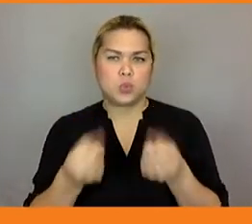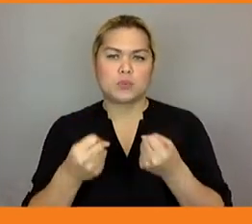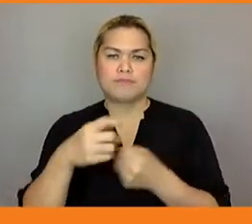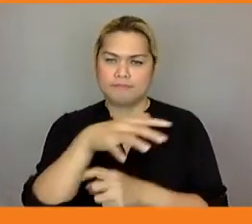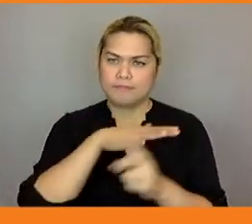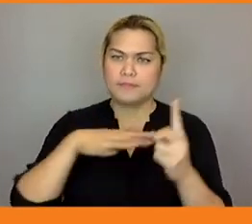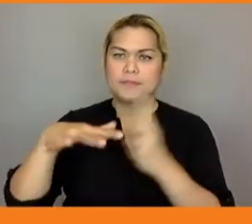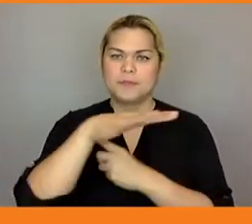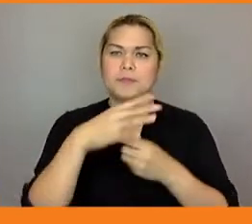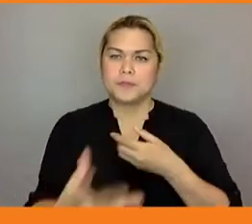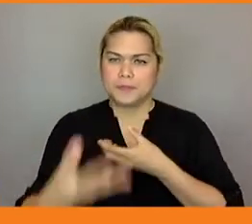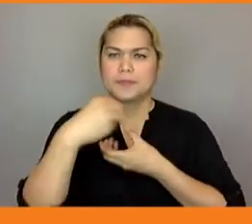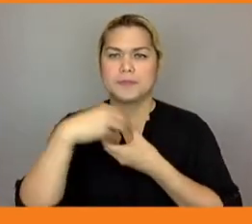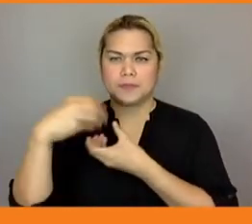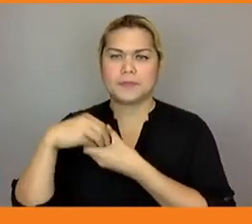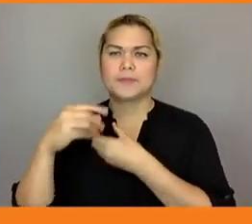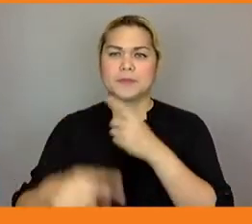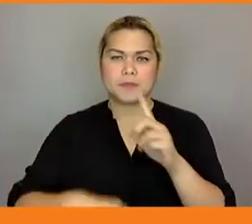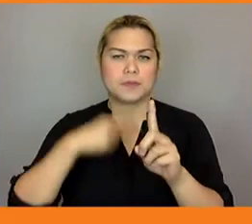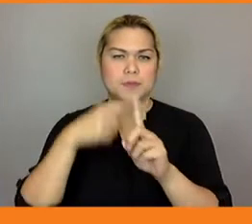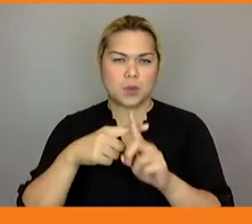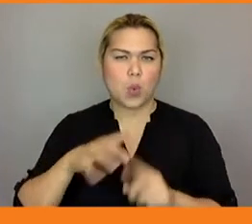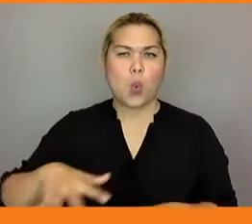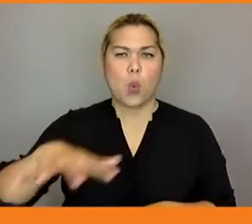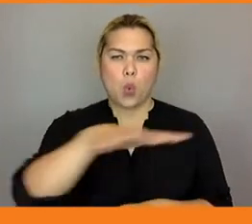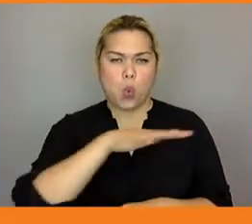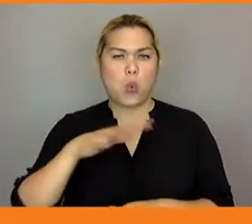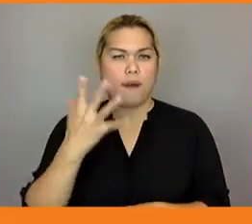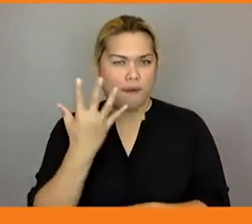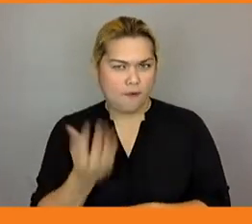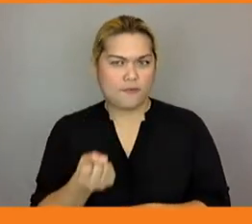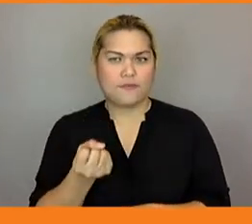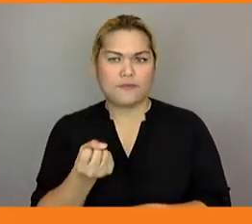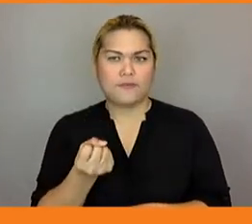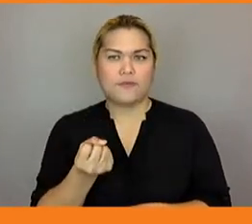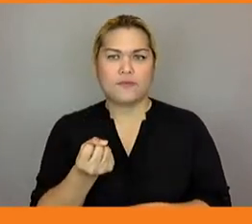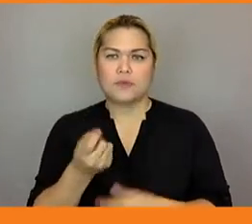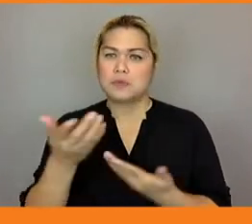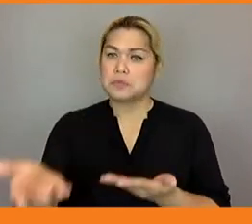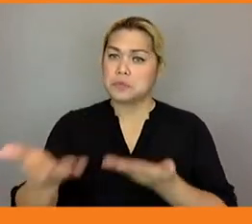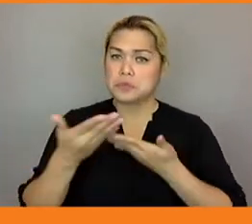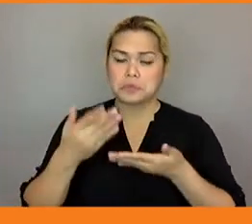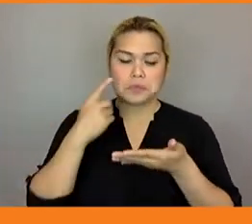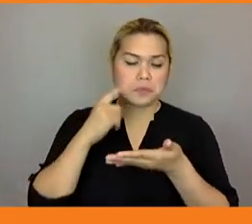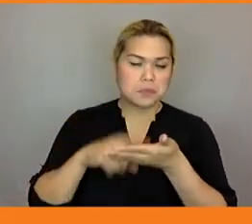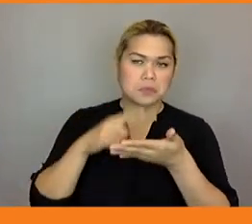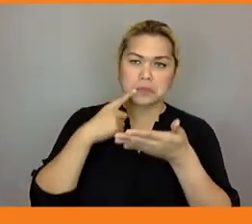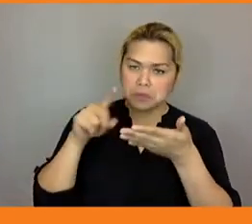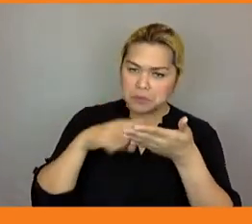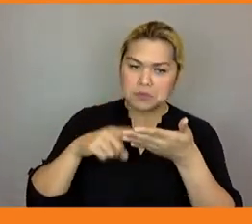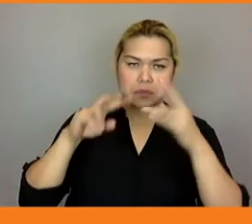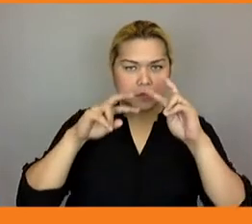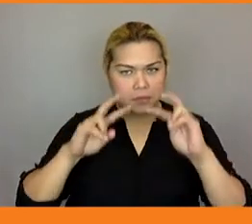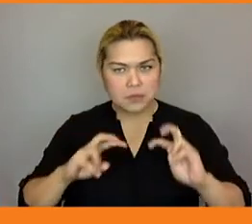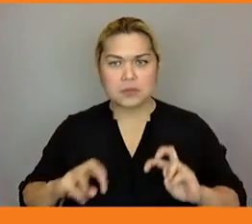everybody. Let me look into this issue, which I feel quite interesting